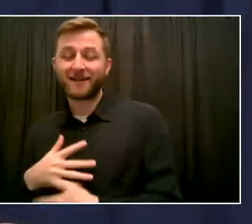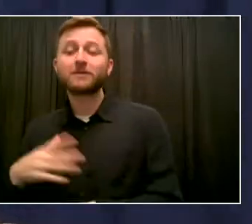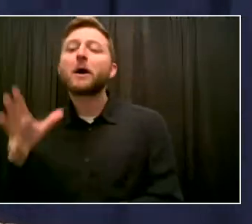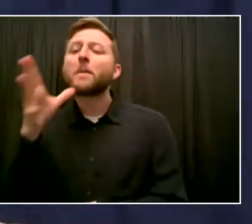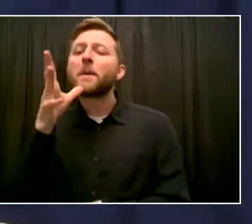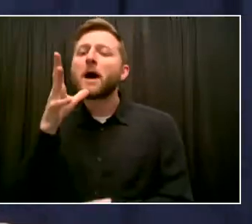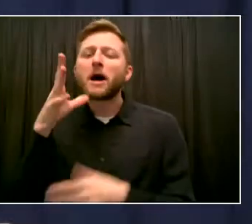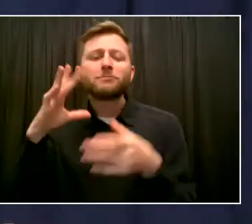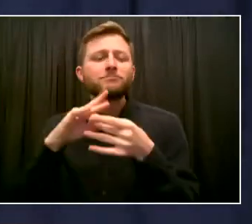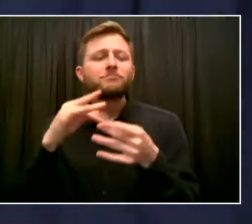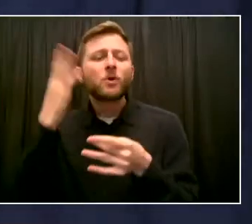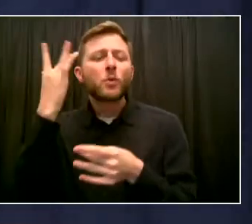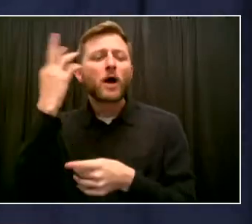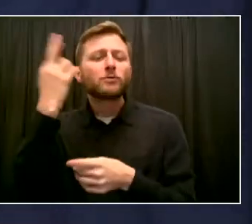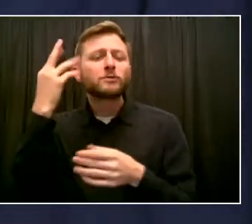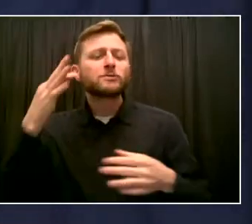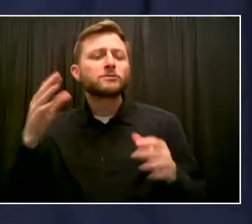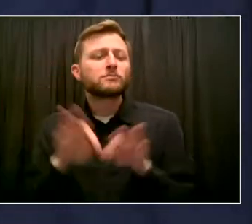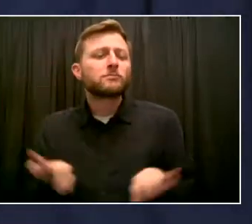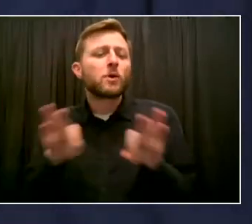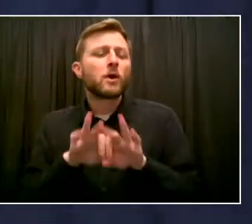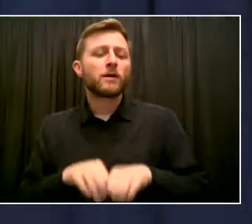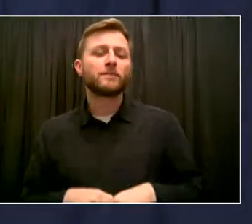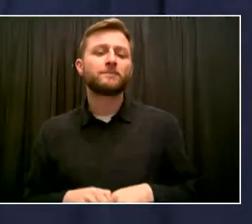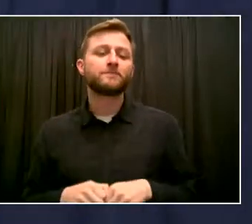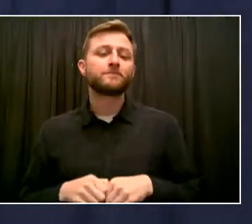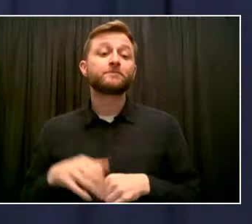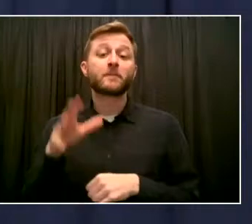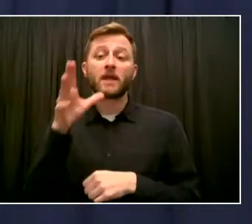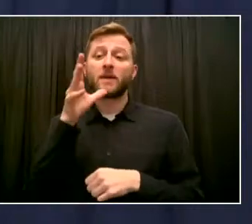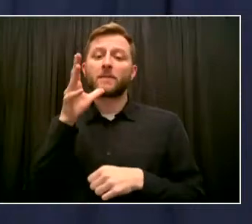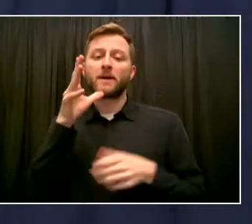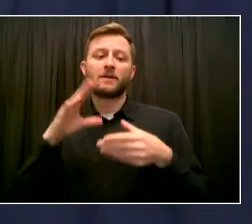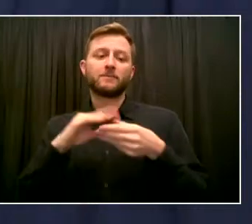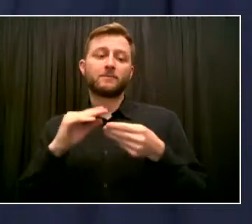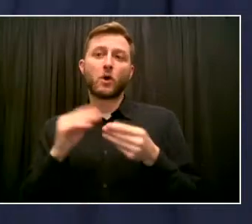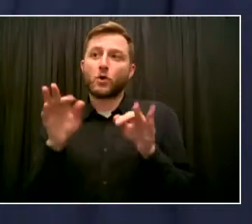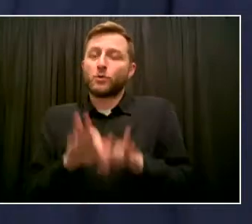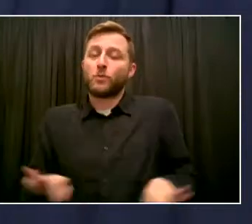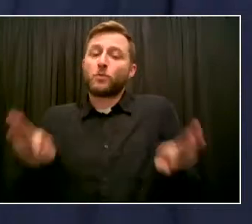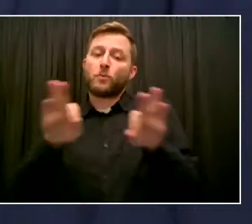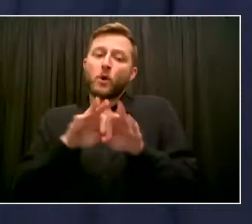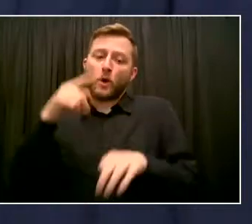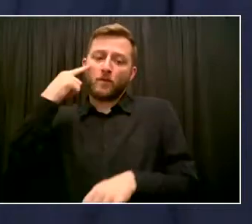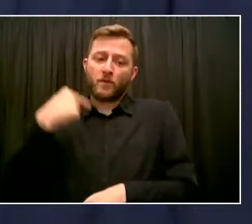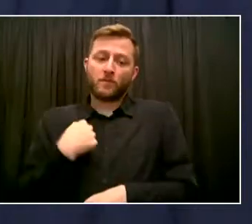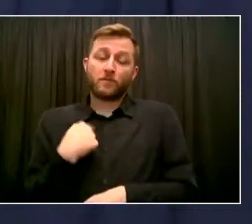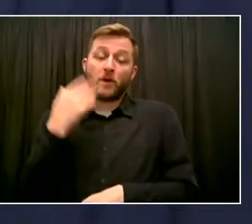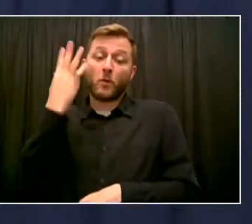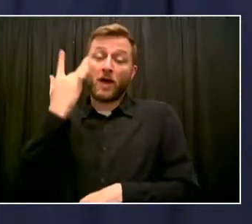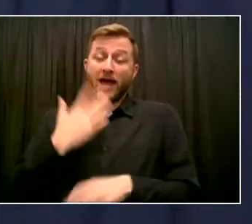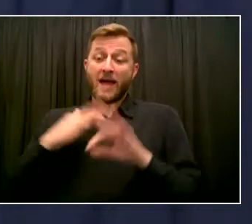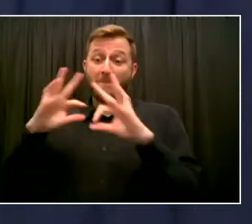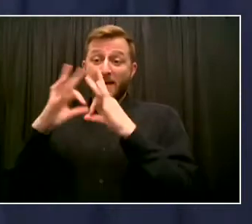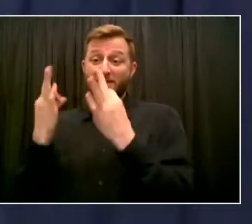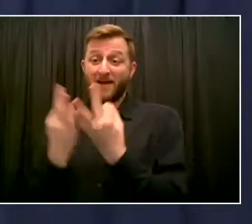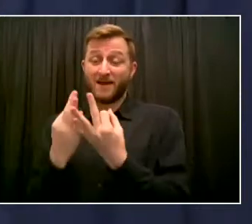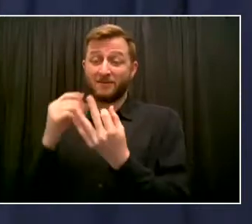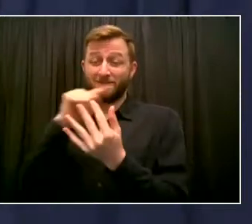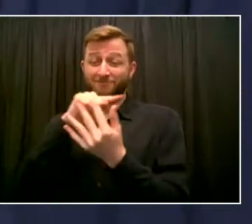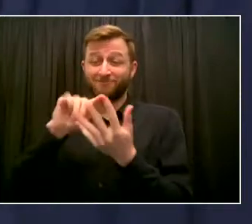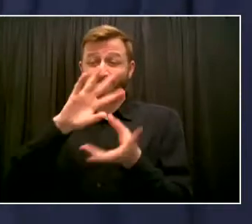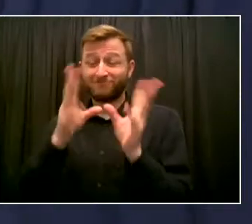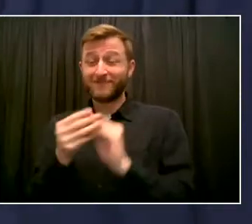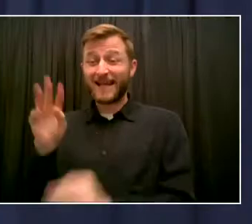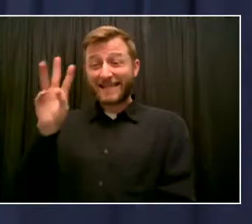extremely important, for us, for our family. I personally lost 6 family members to COVID, and I'm just happy